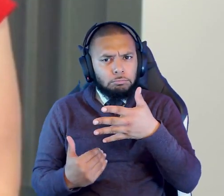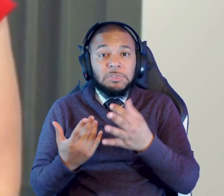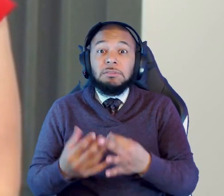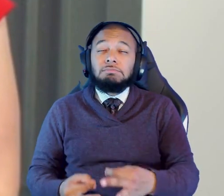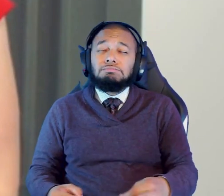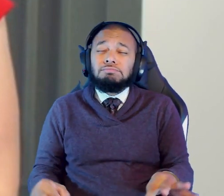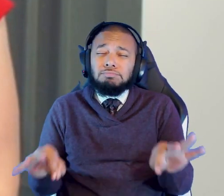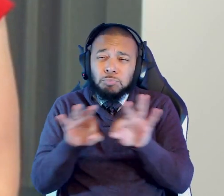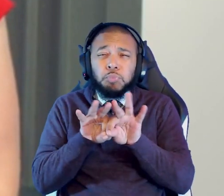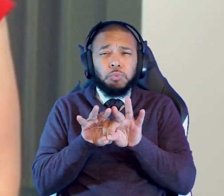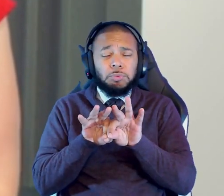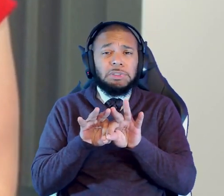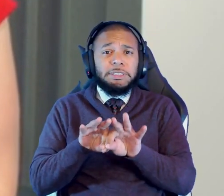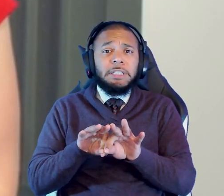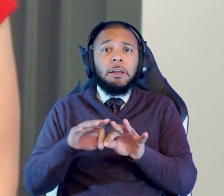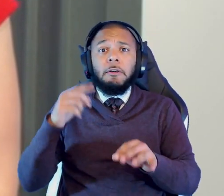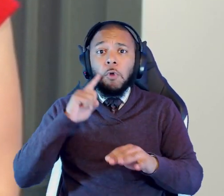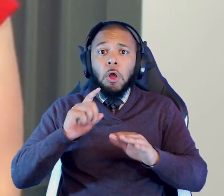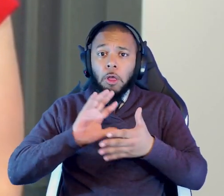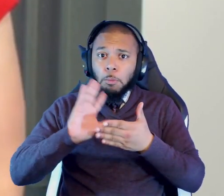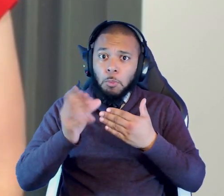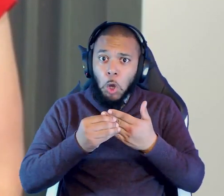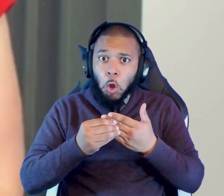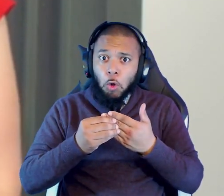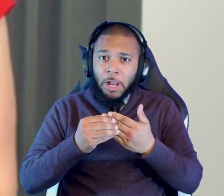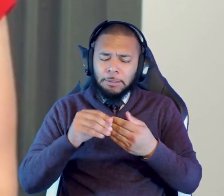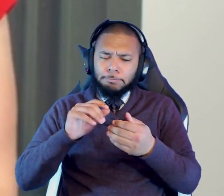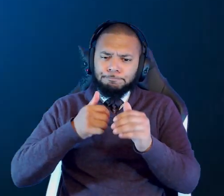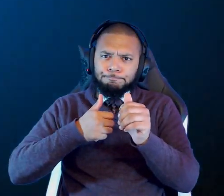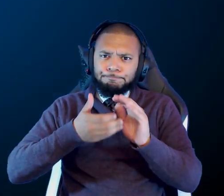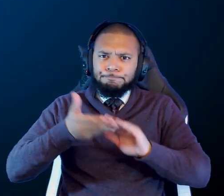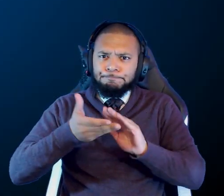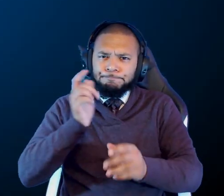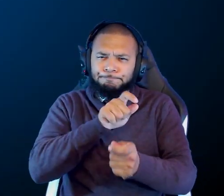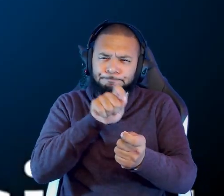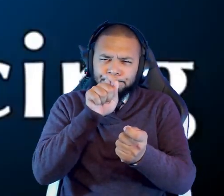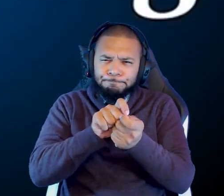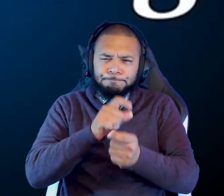in order to get that computer program exactly right. Let's discuss it.